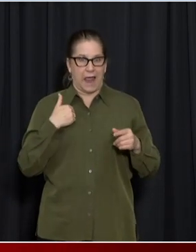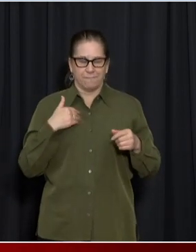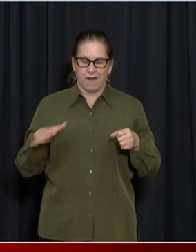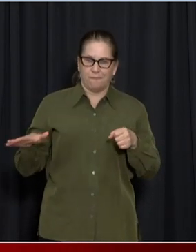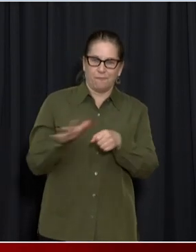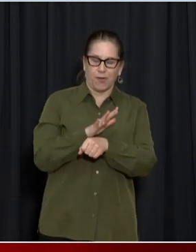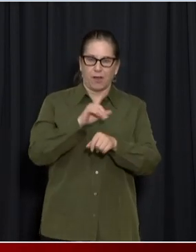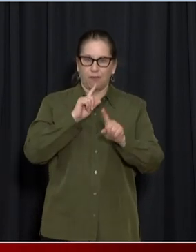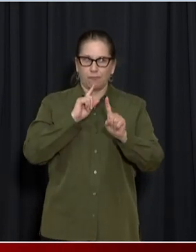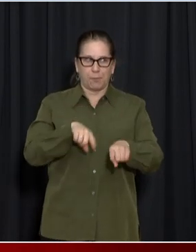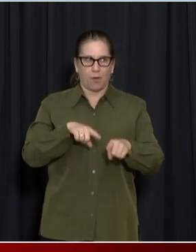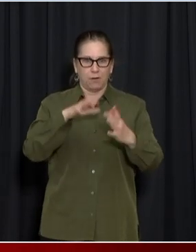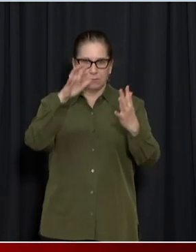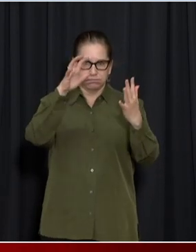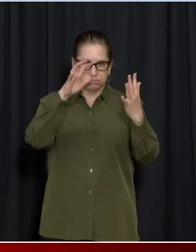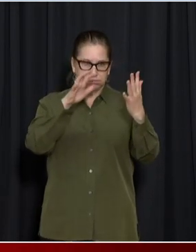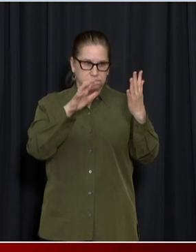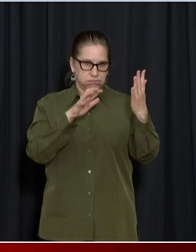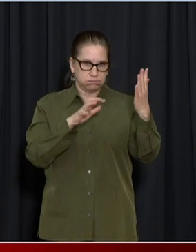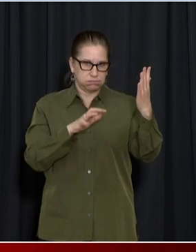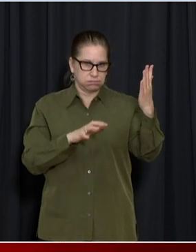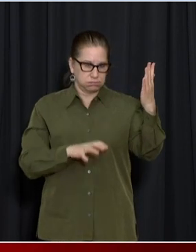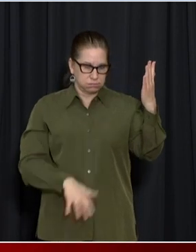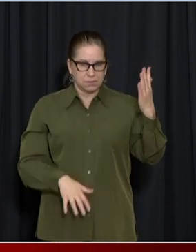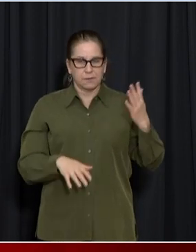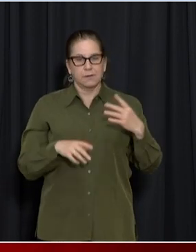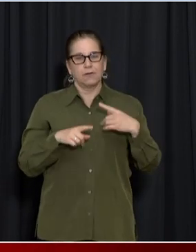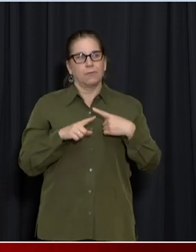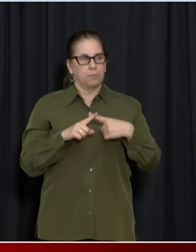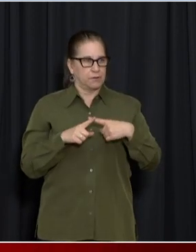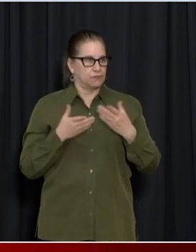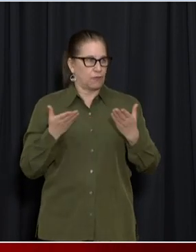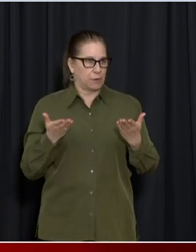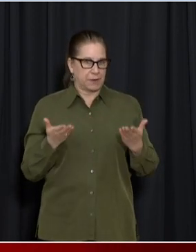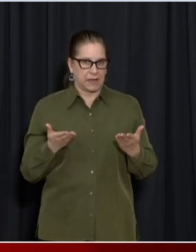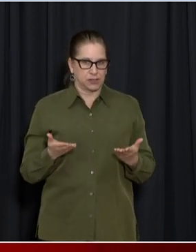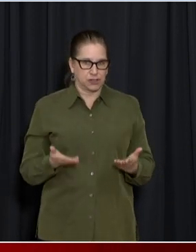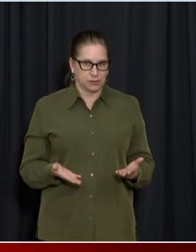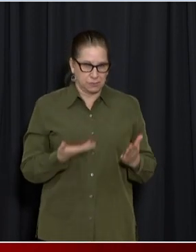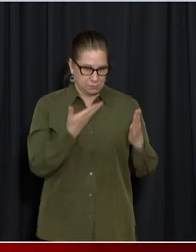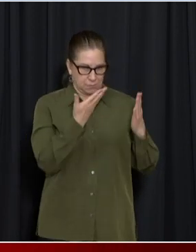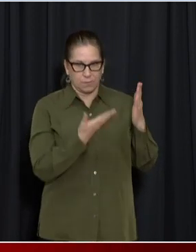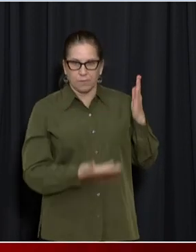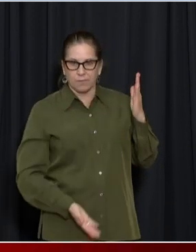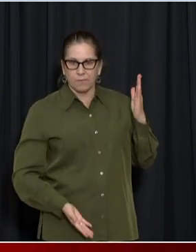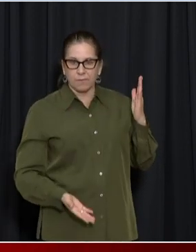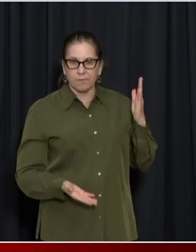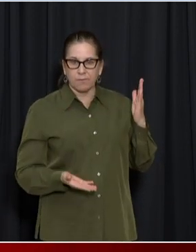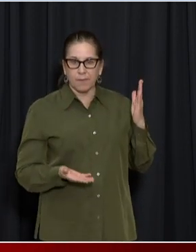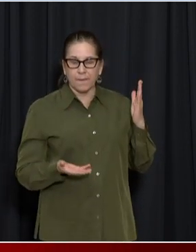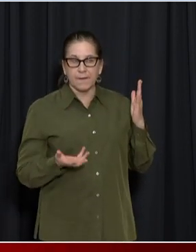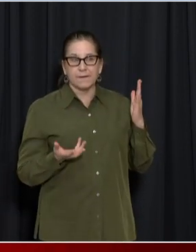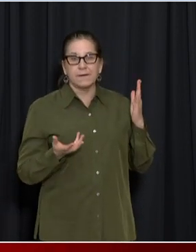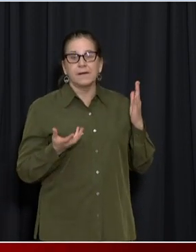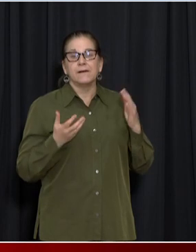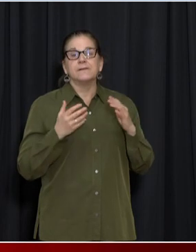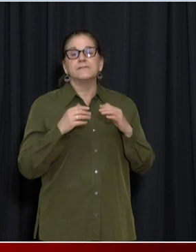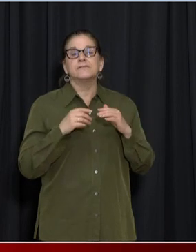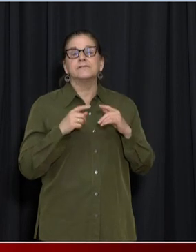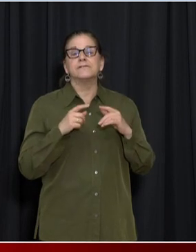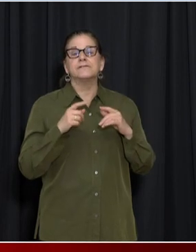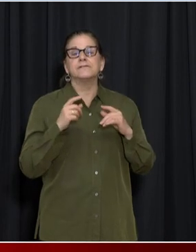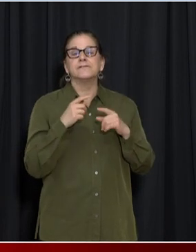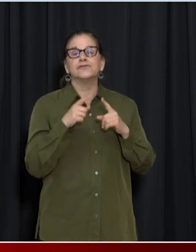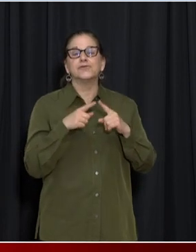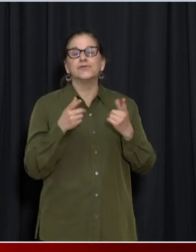detailed sector recommendations. Finding a path to begin safely restarting the district's economy starts with